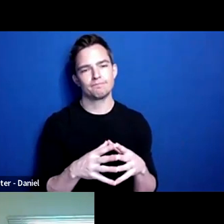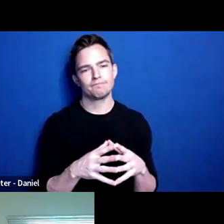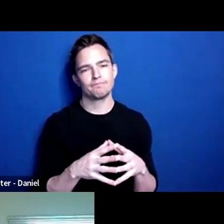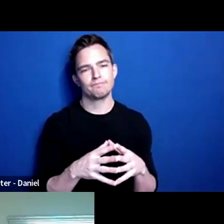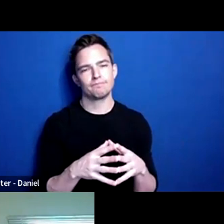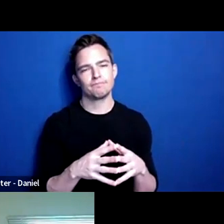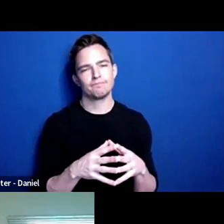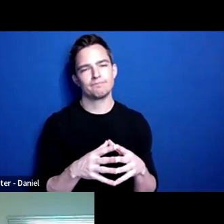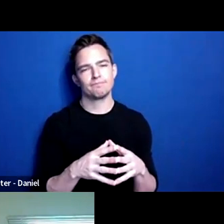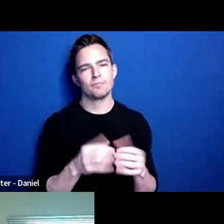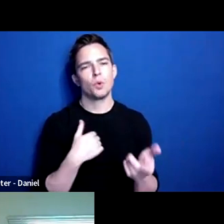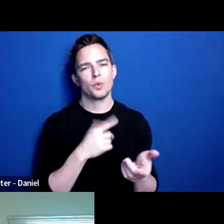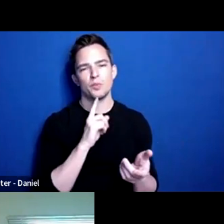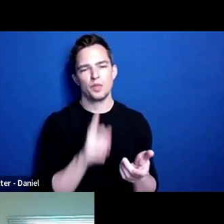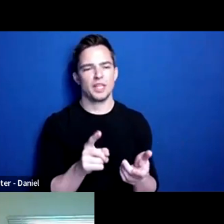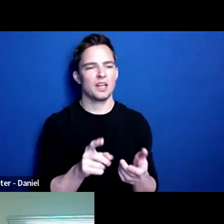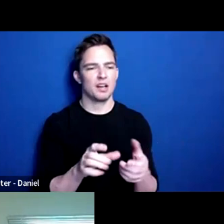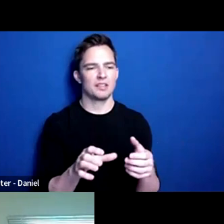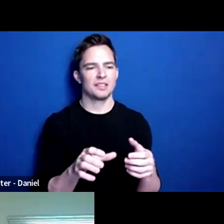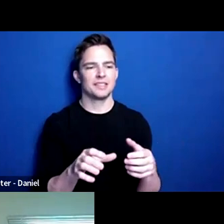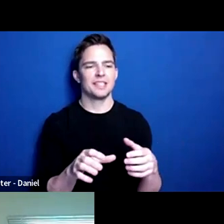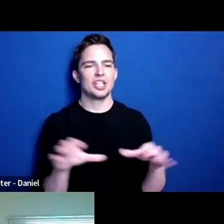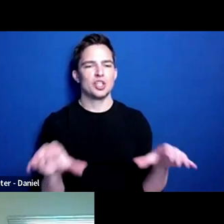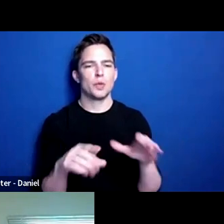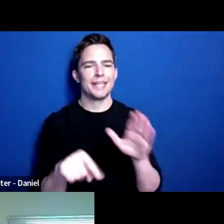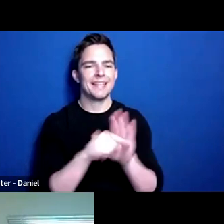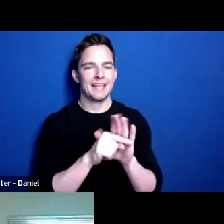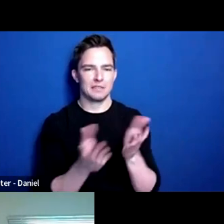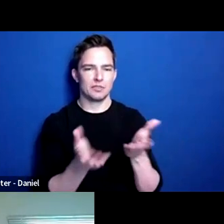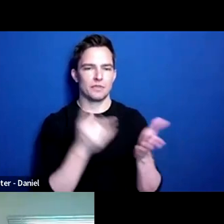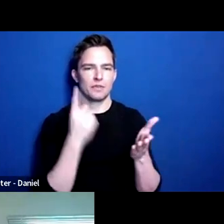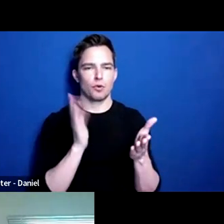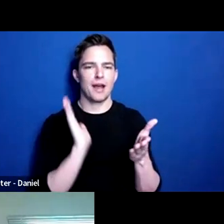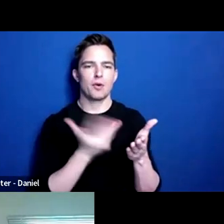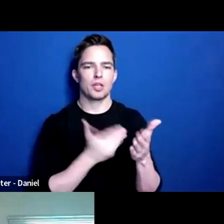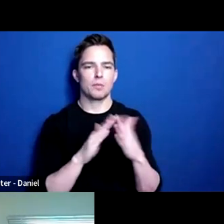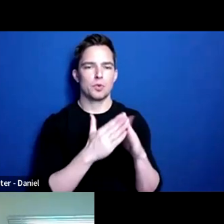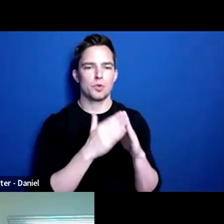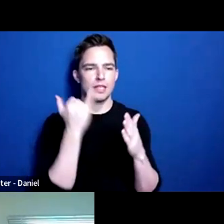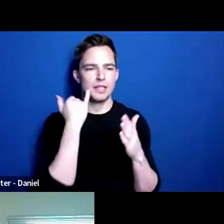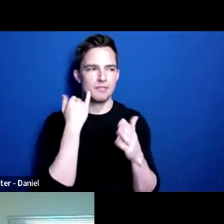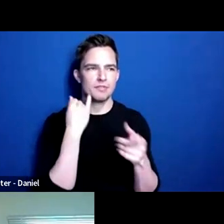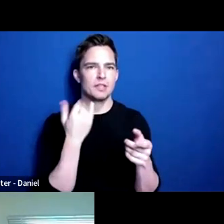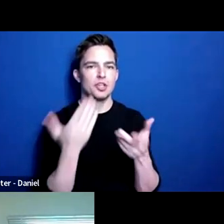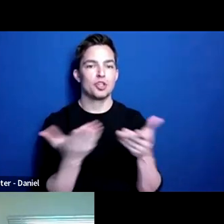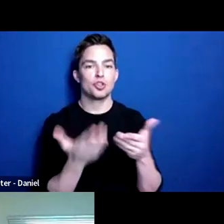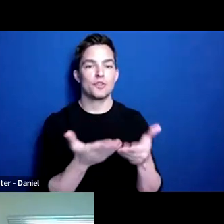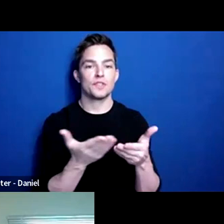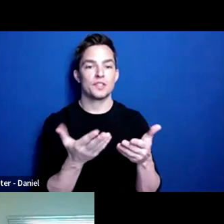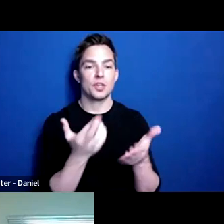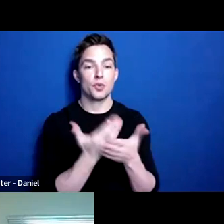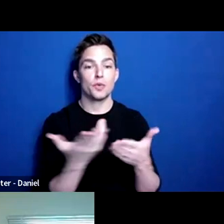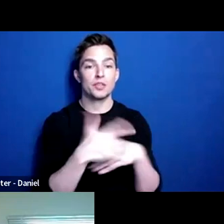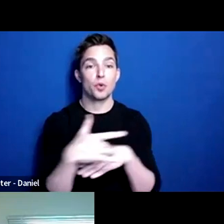that we really do a disservice for our community members when services and